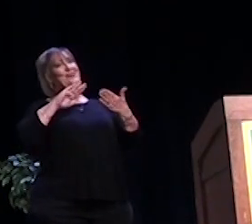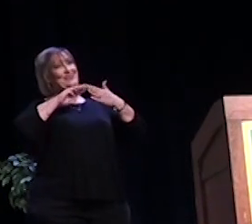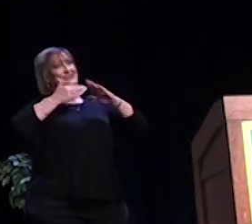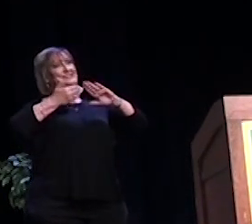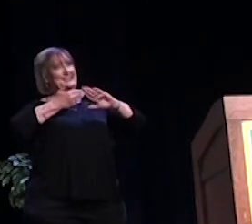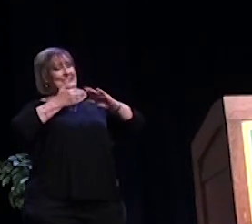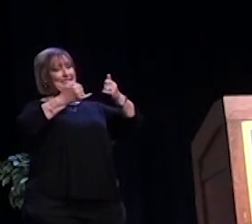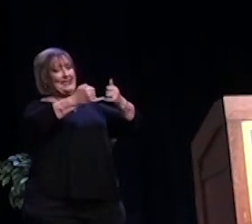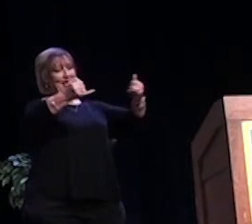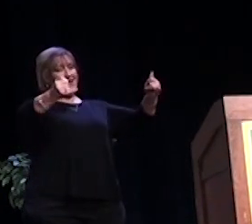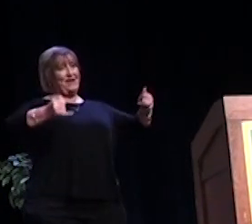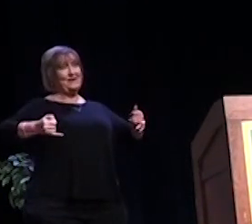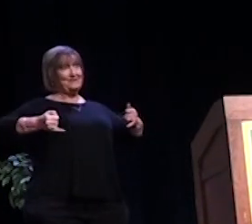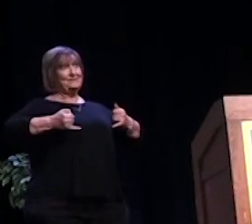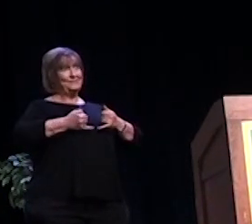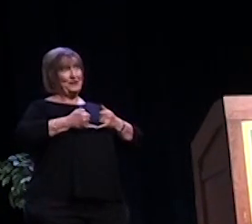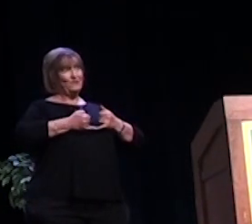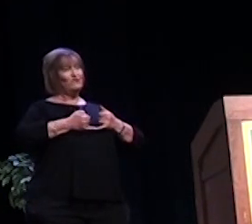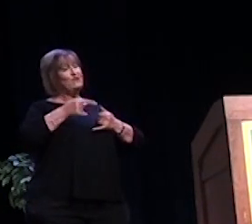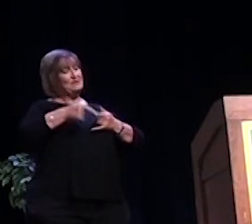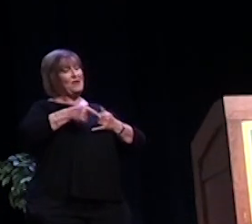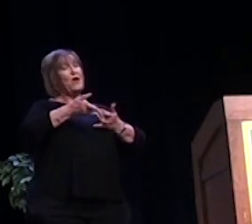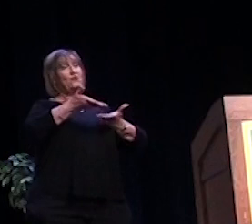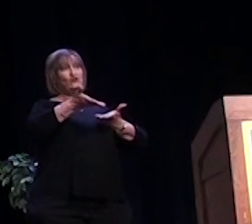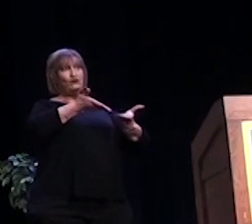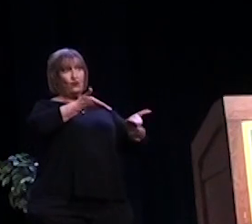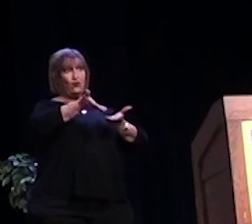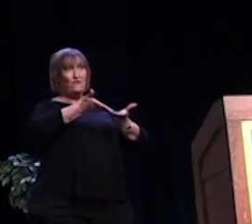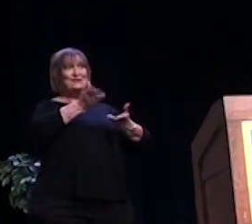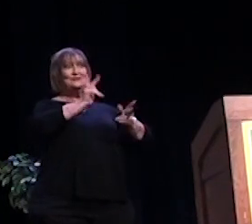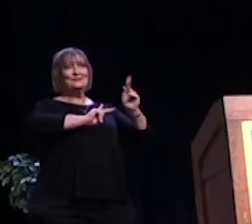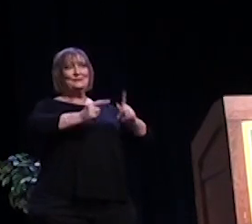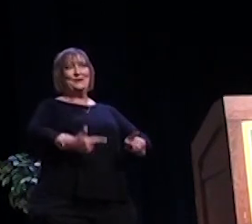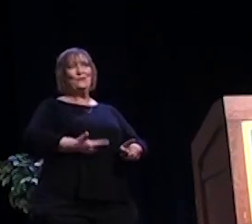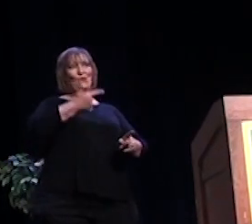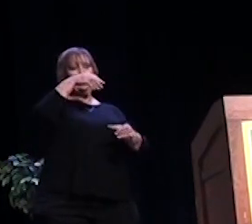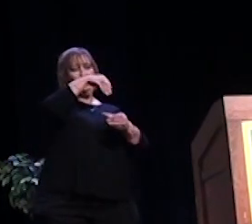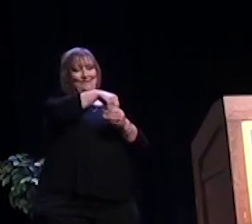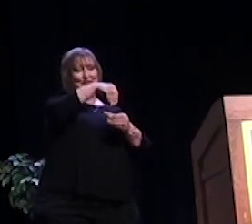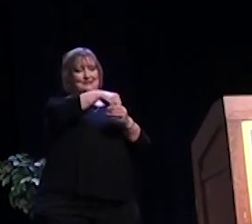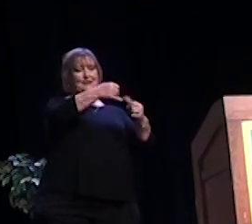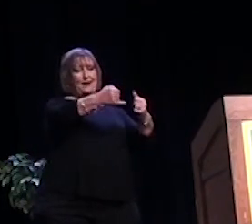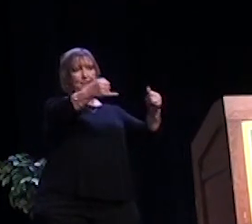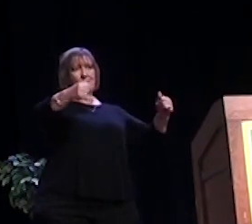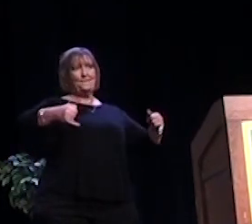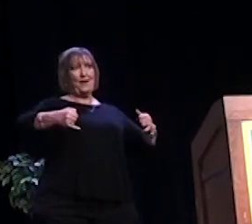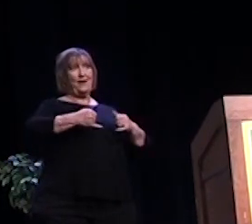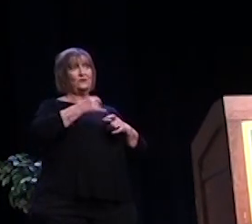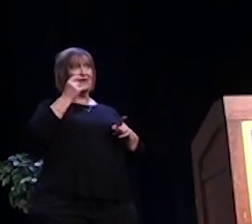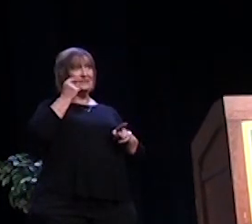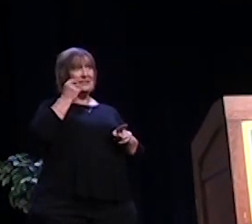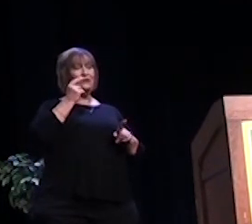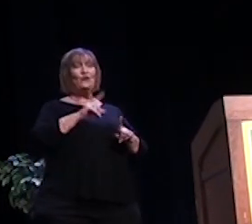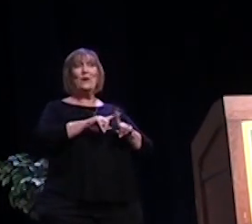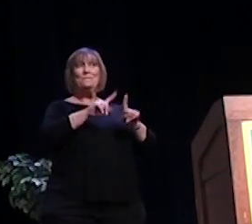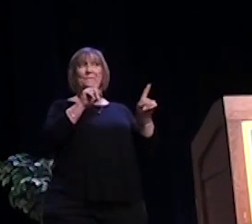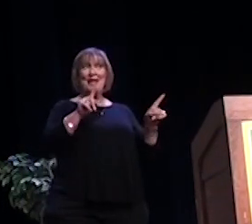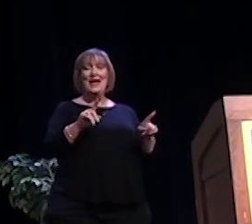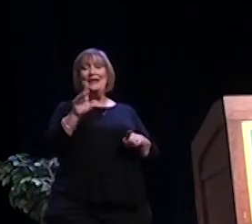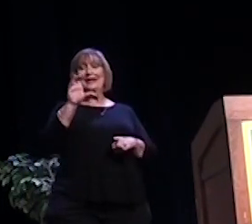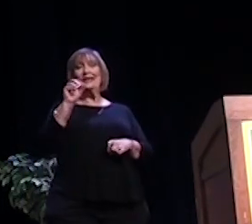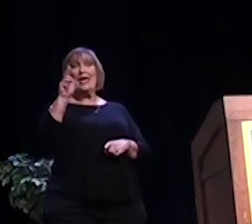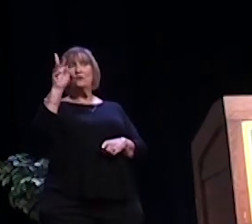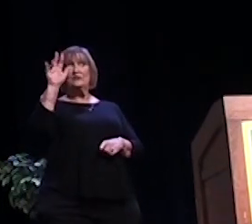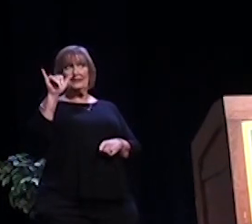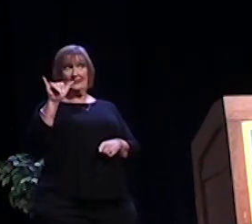but they're not unique to the city. And I believe that some of you all may operate not within city limits, but county limits. So I'll